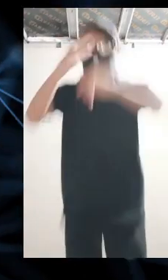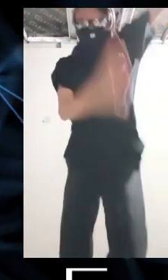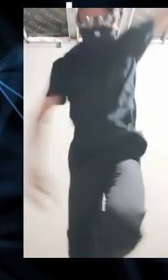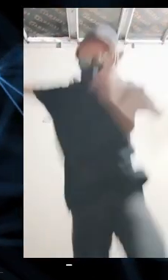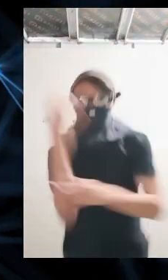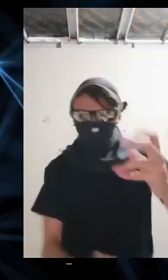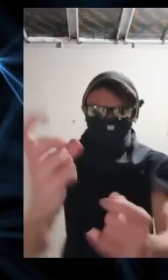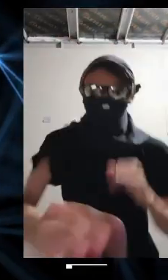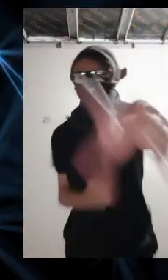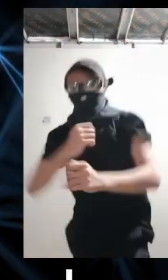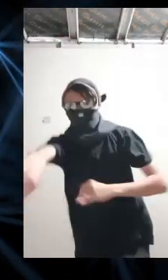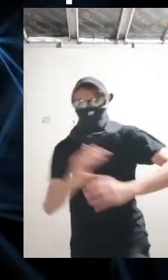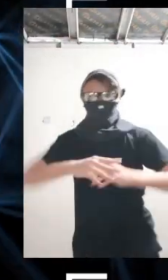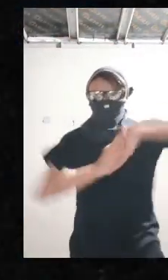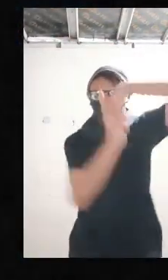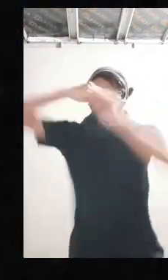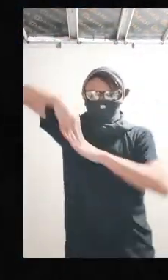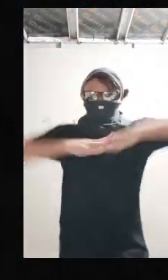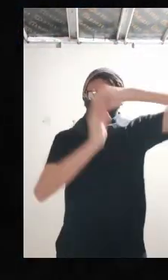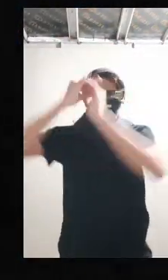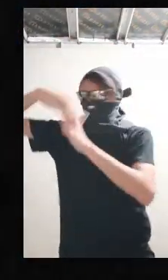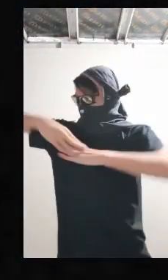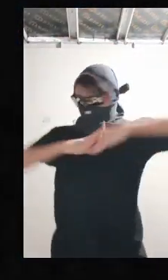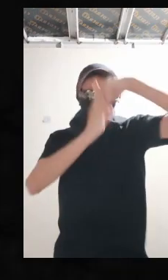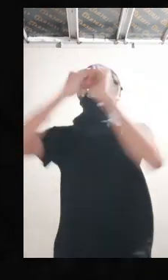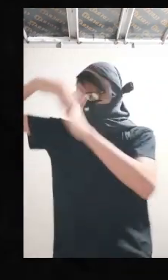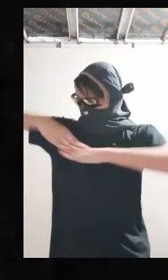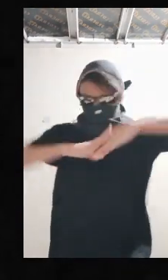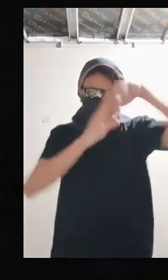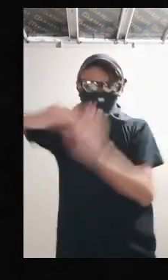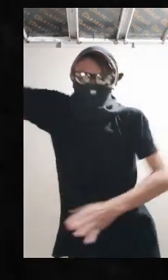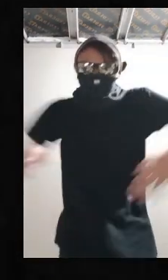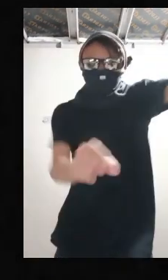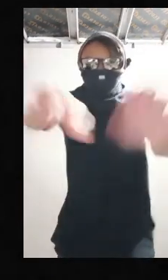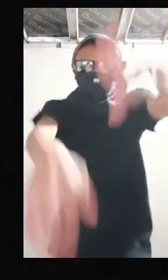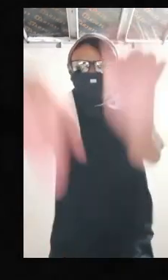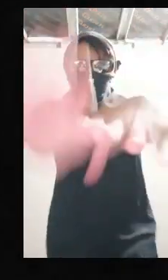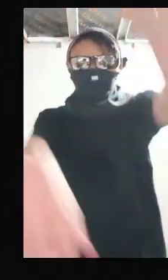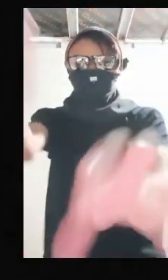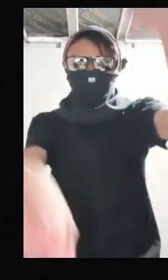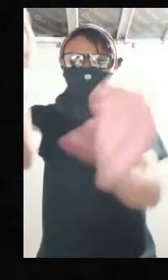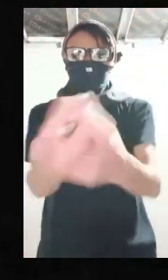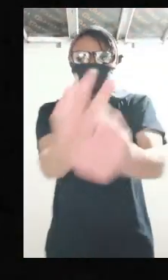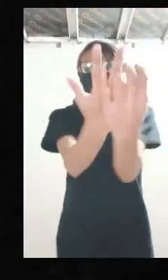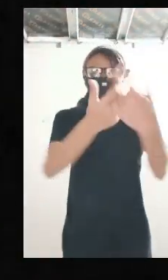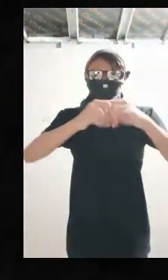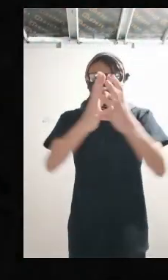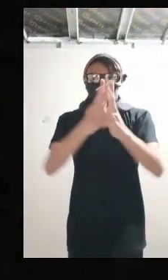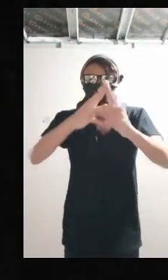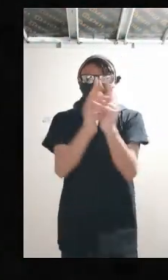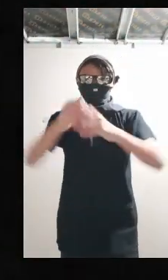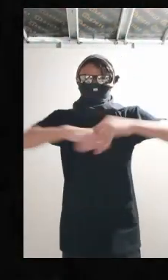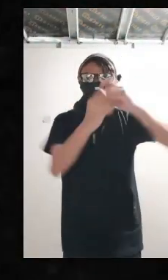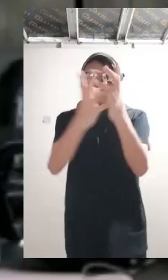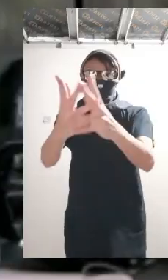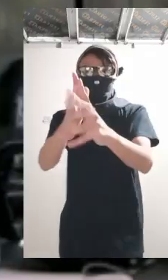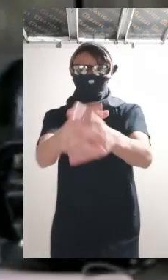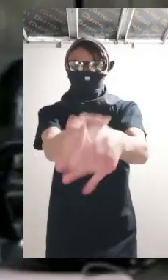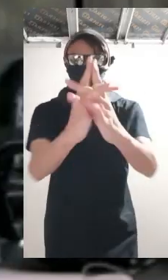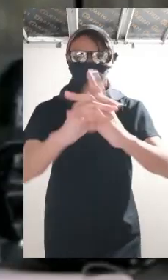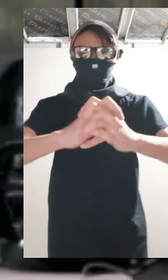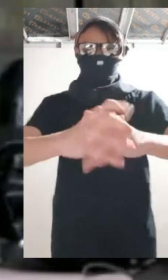Common types of vulnerabilities. Software vulnerabilities, bugs or flaws in programs or operating